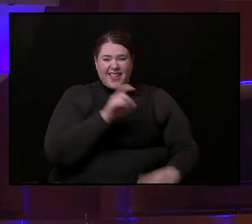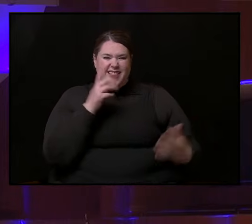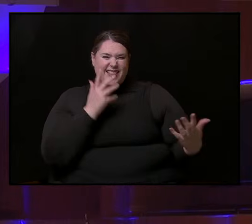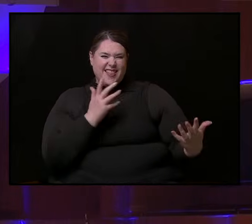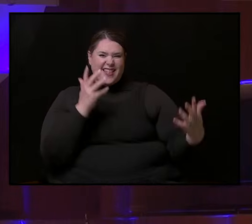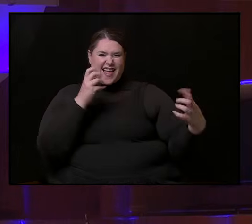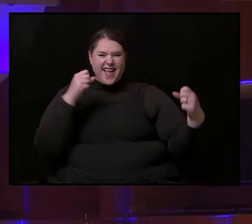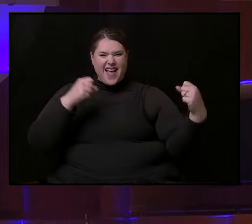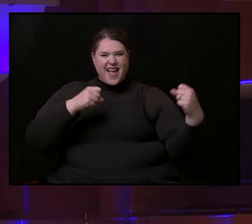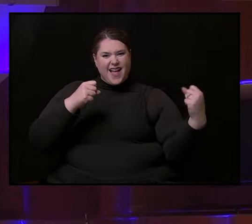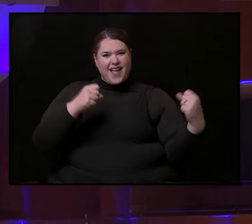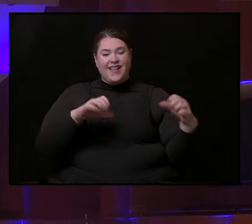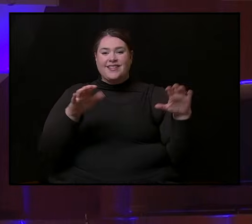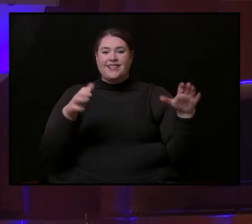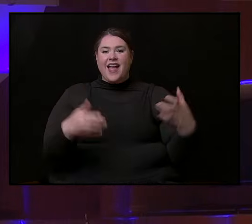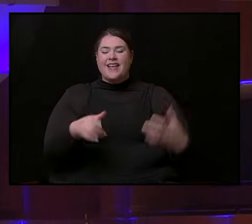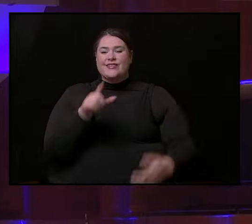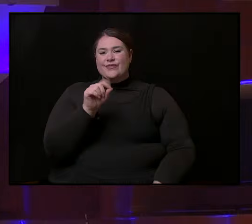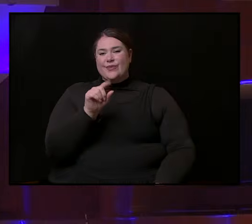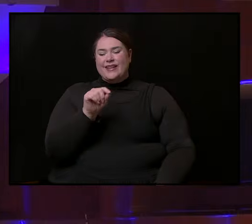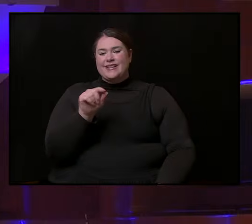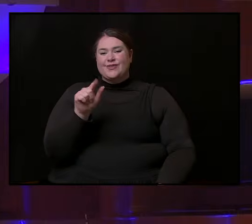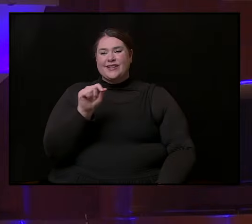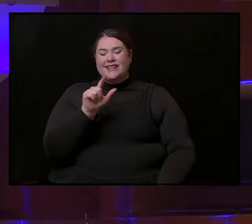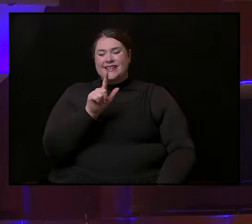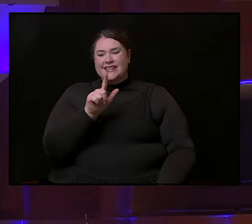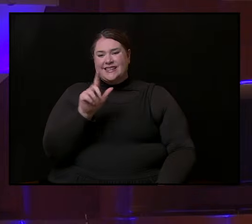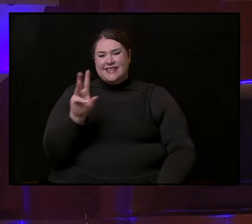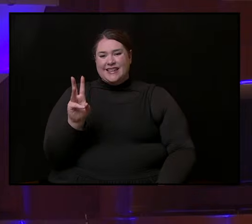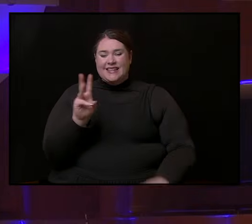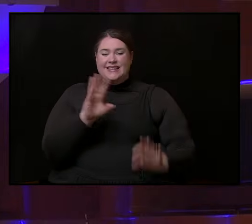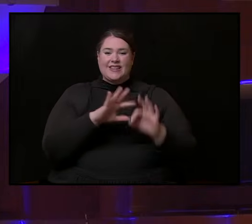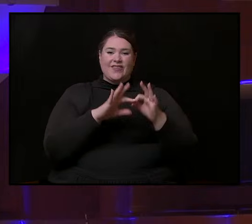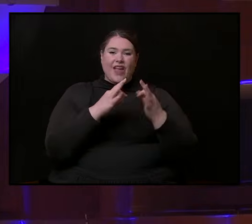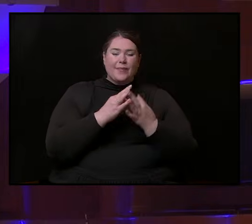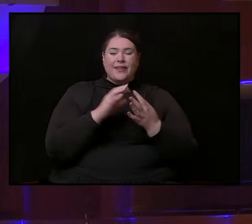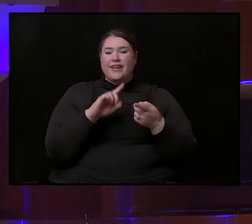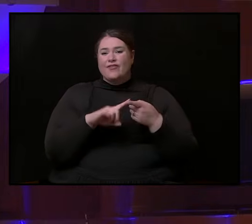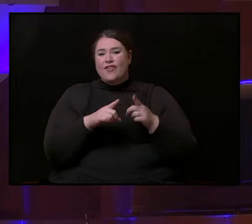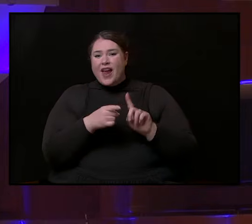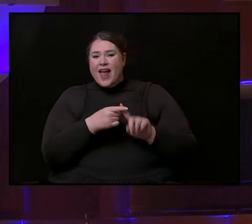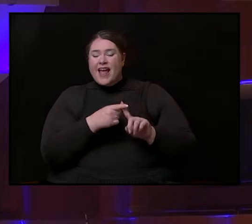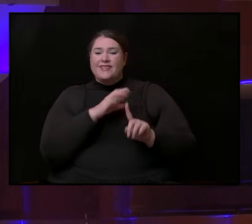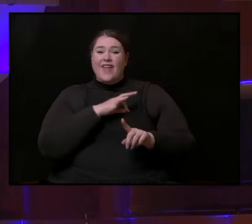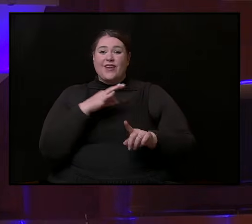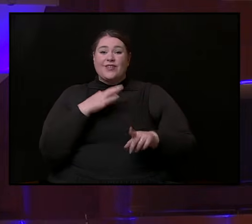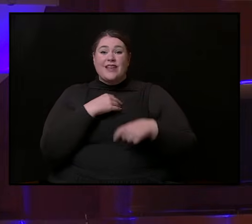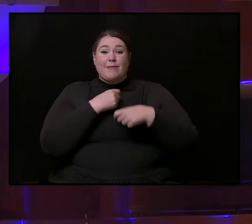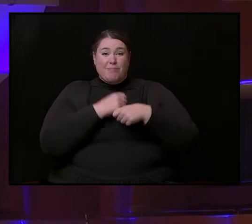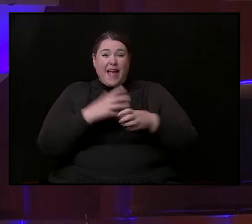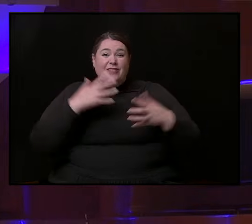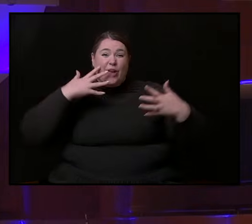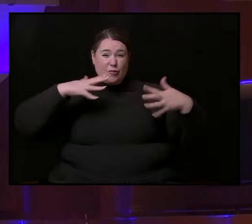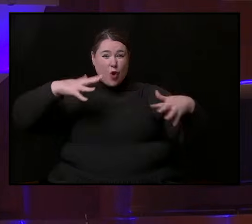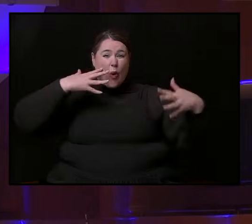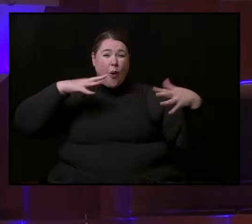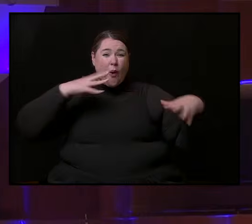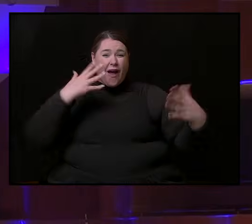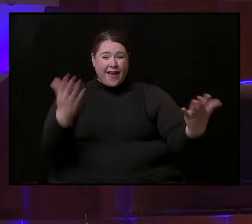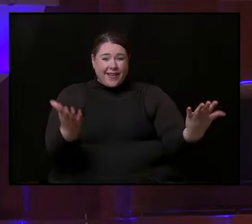Class of 2026, families, friends, faculty, make some noise.